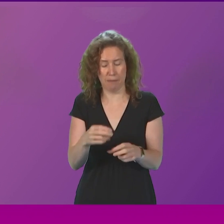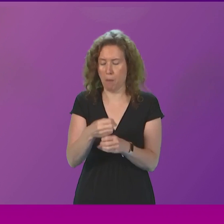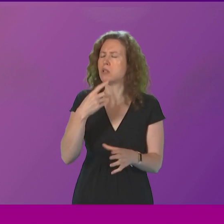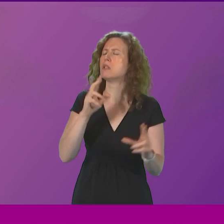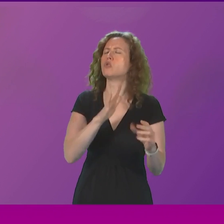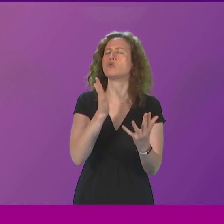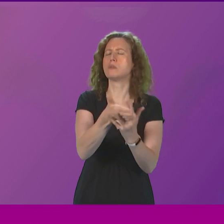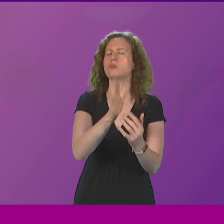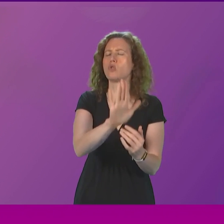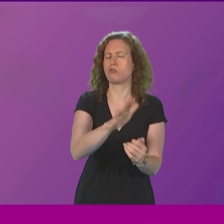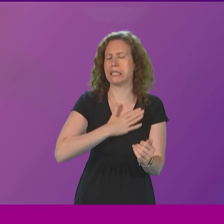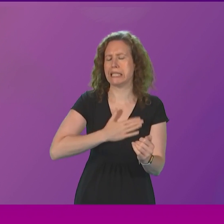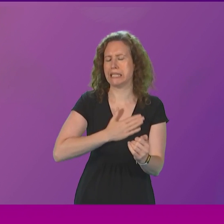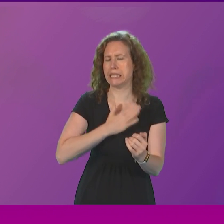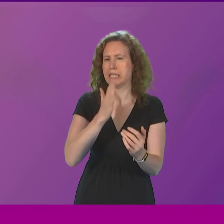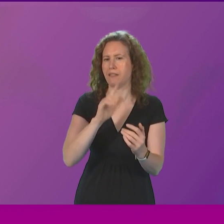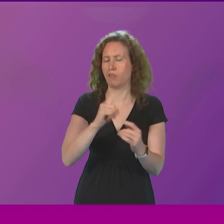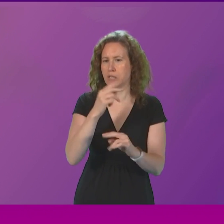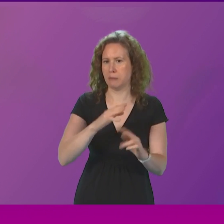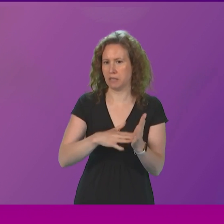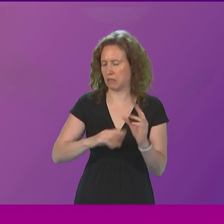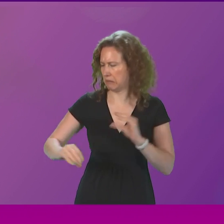sabotaged. First Minister.